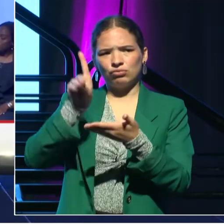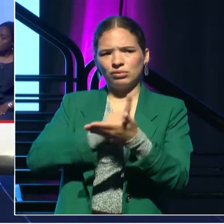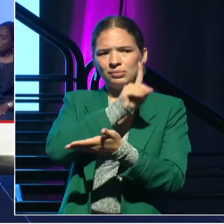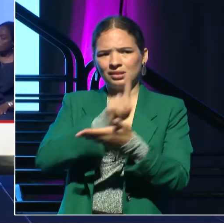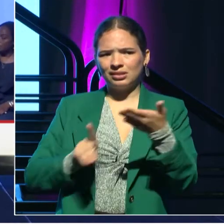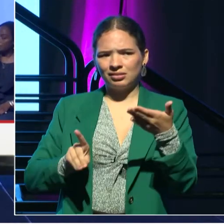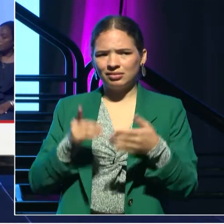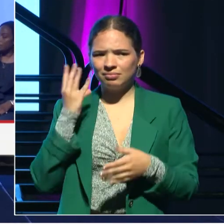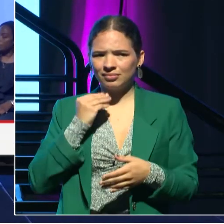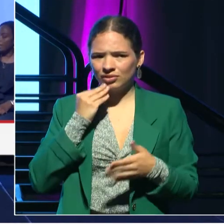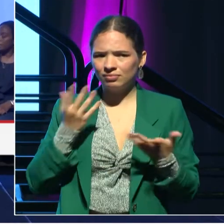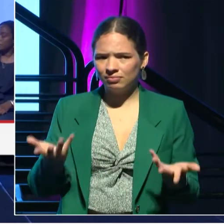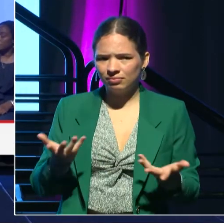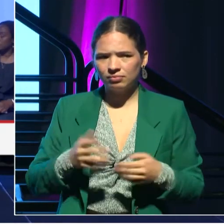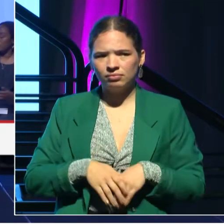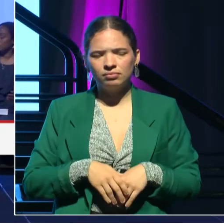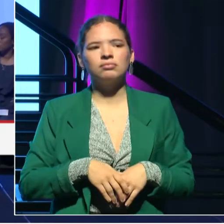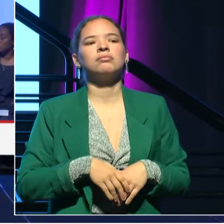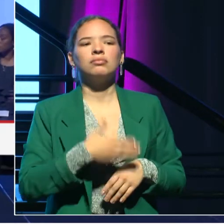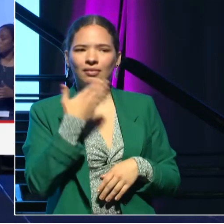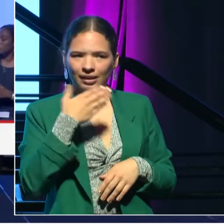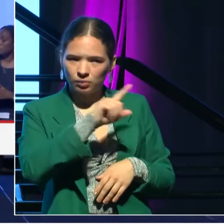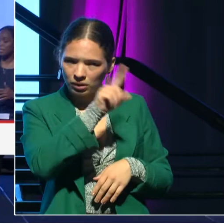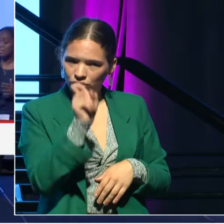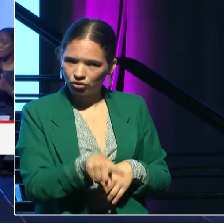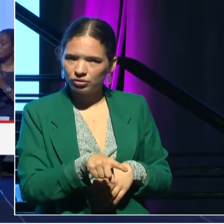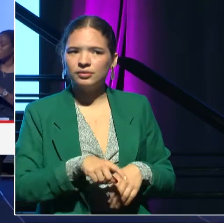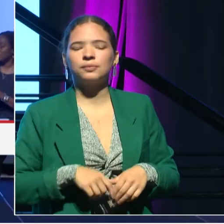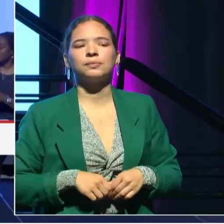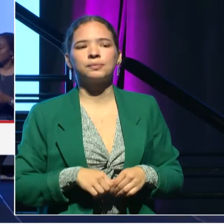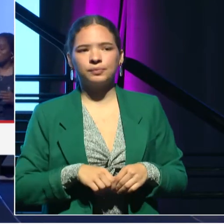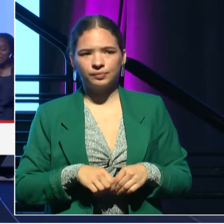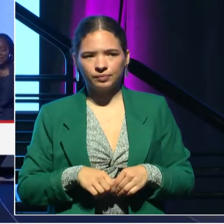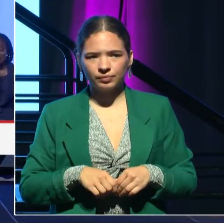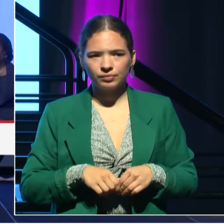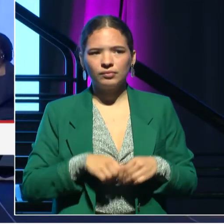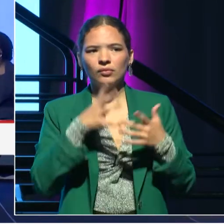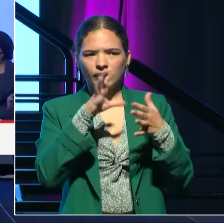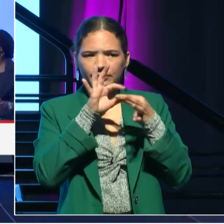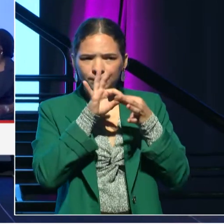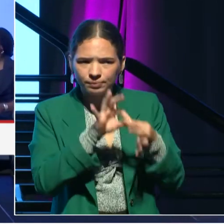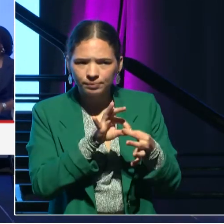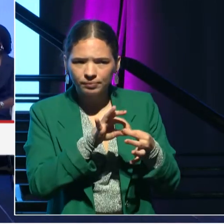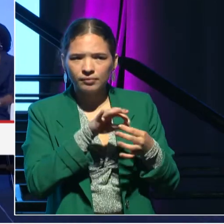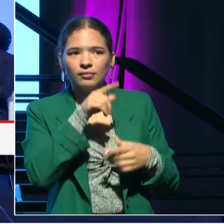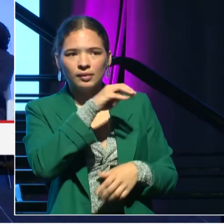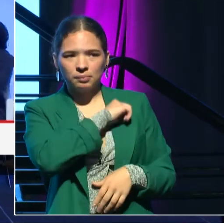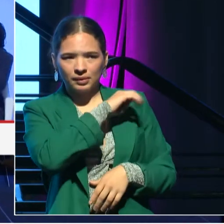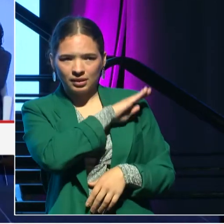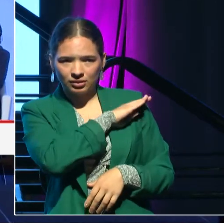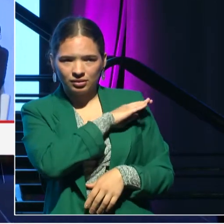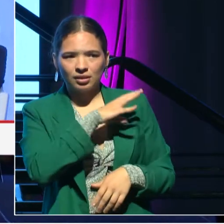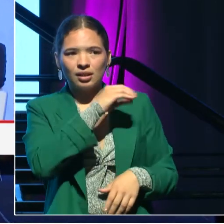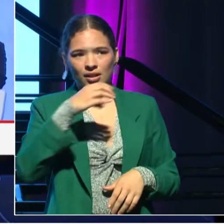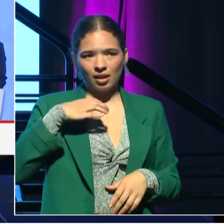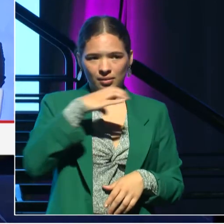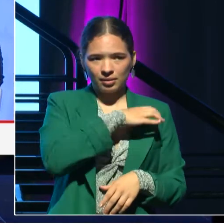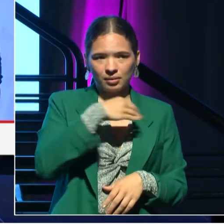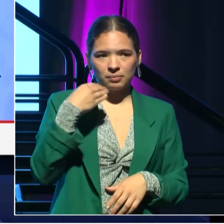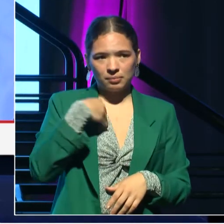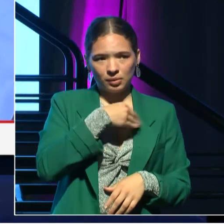it right now? Well, thank you for that question, and I also want to associate myself with the Mayor's comments and my colleagues' comments. And thank you, Mayor, for putting